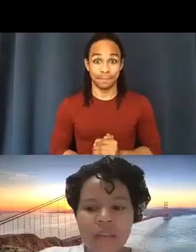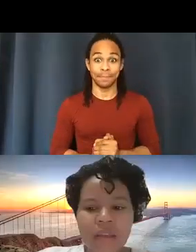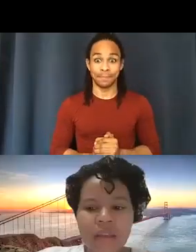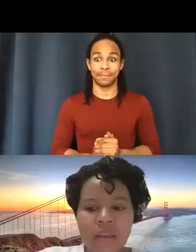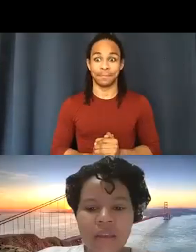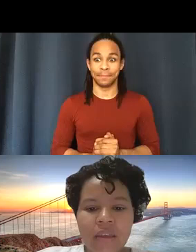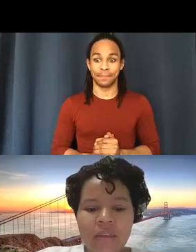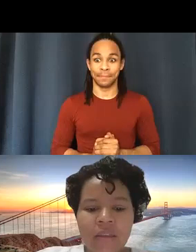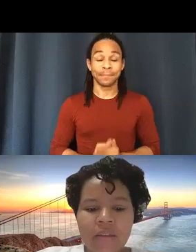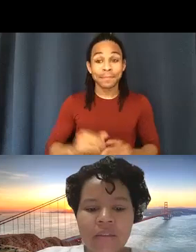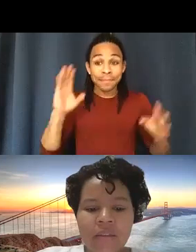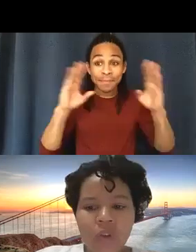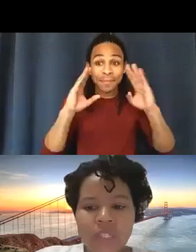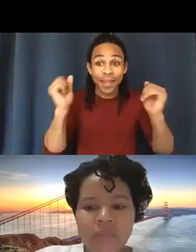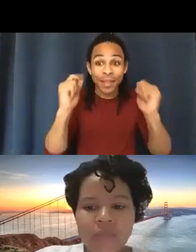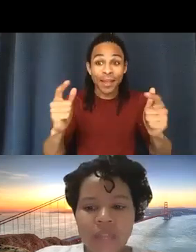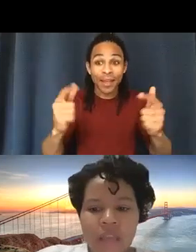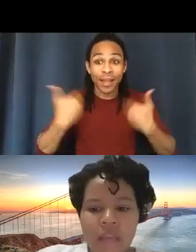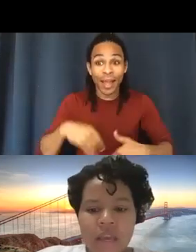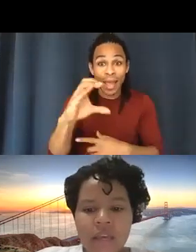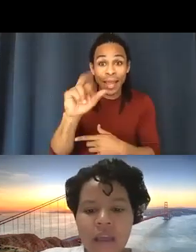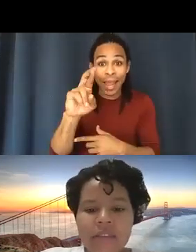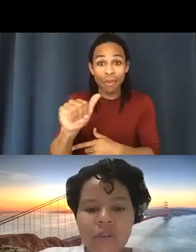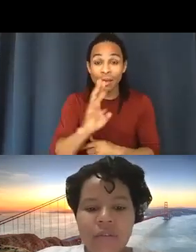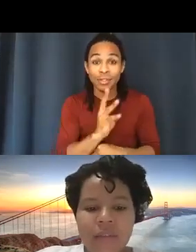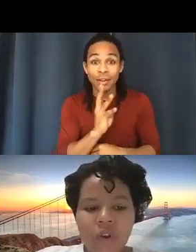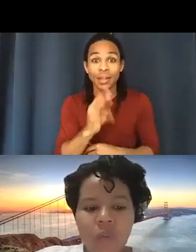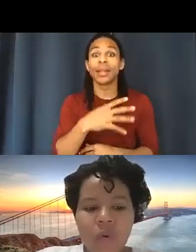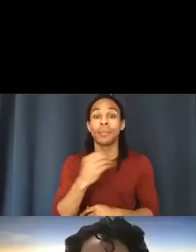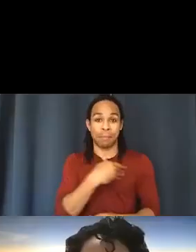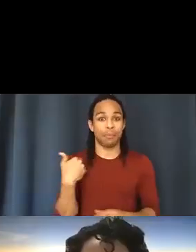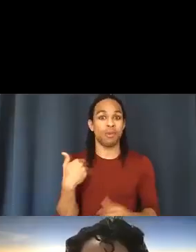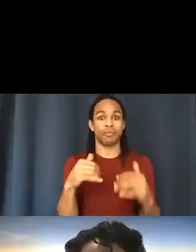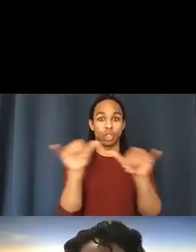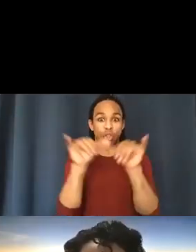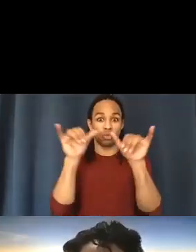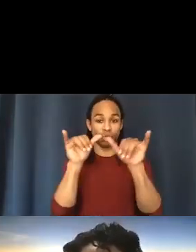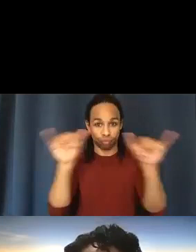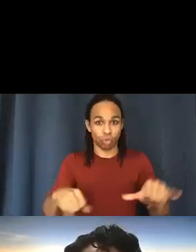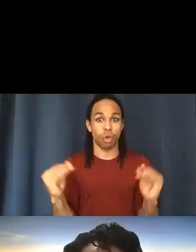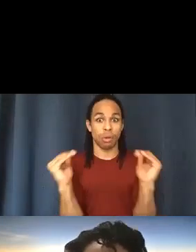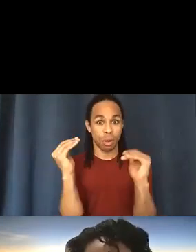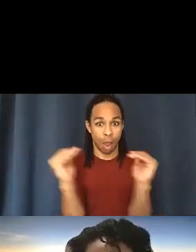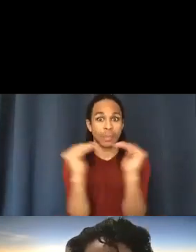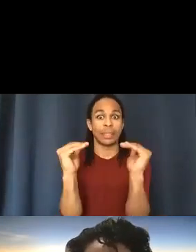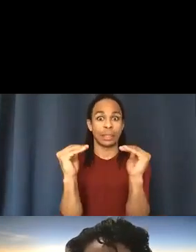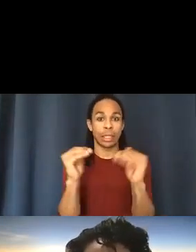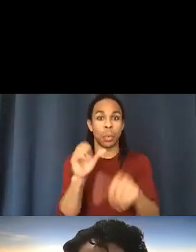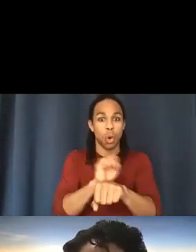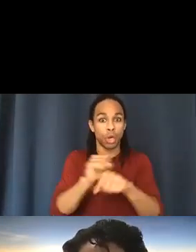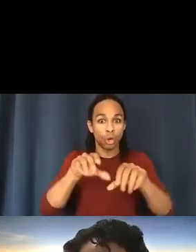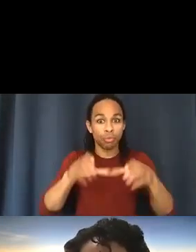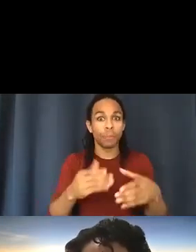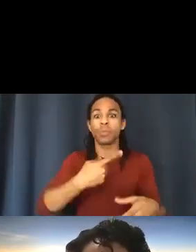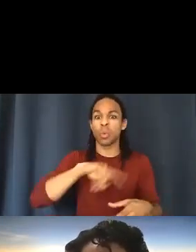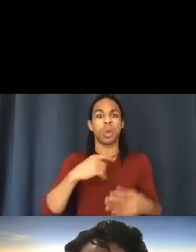Hi everyone, I am talking today as a member of the Structural Competency Working Group. We are a group of healthcare workers and scholars who formed